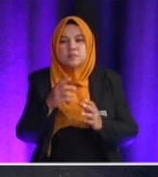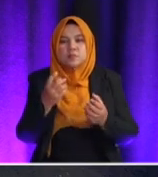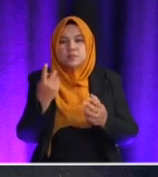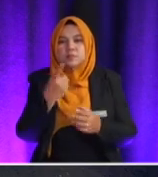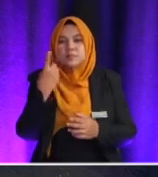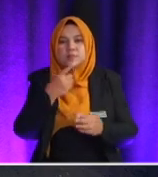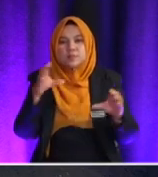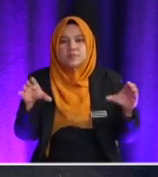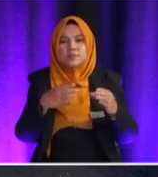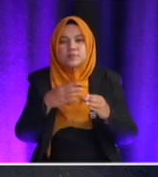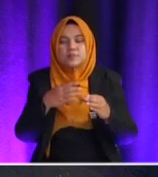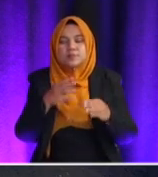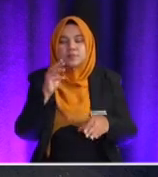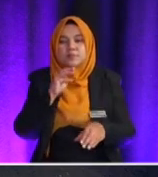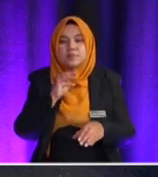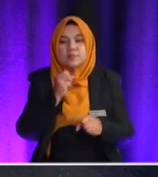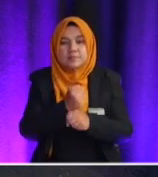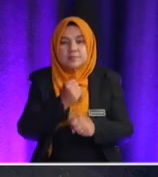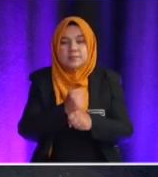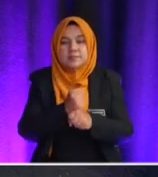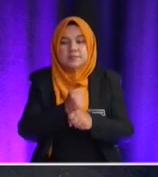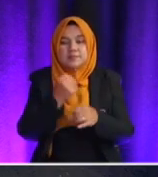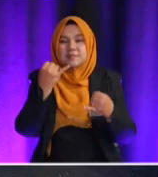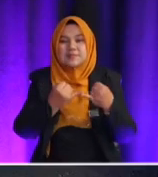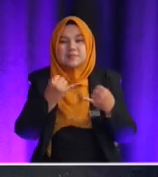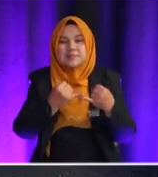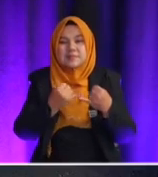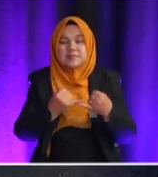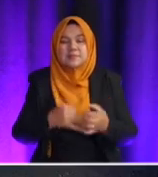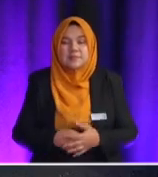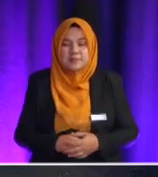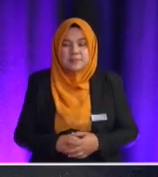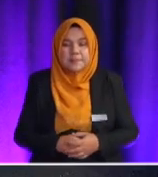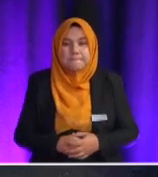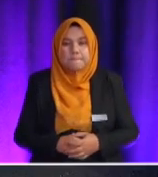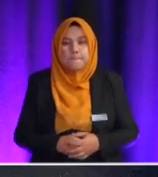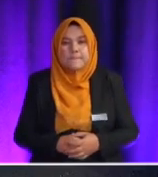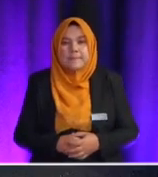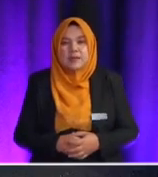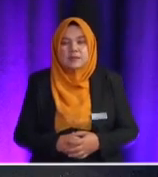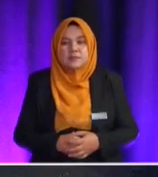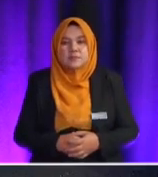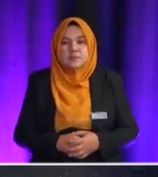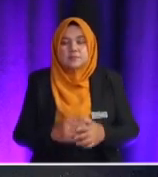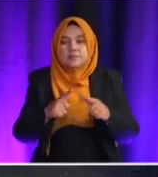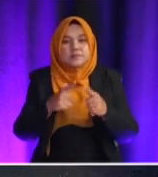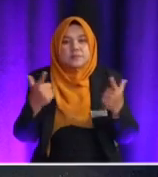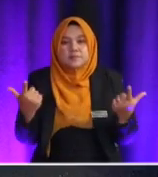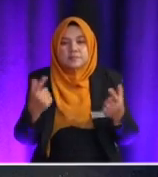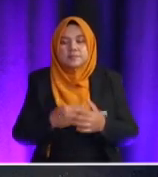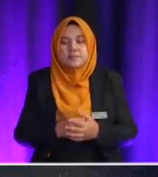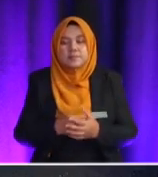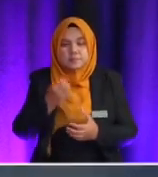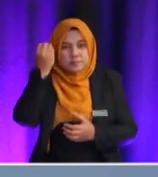He's probably like me. All right. Me too, sometimes. Mm-hmm. Okay. Oh, another thought from the